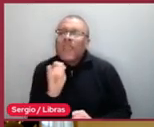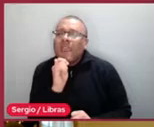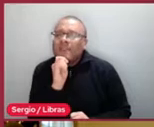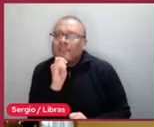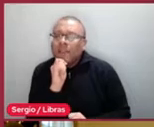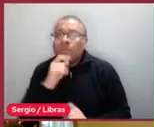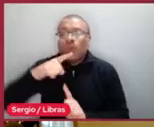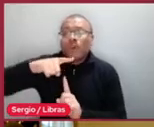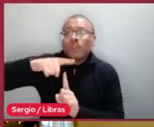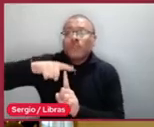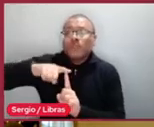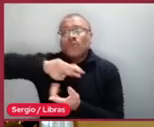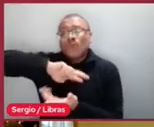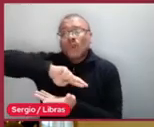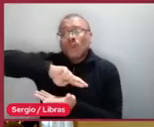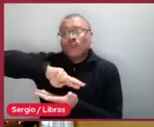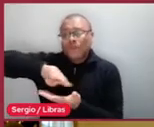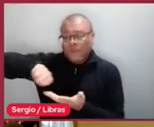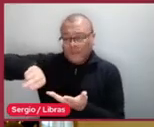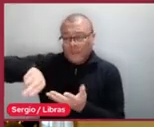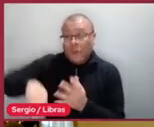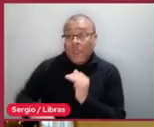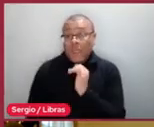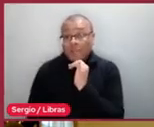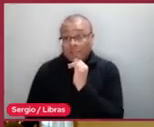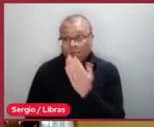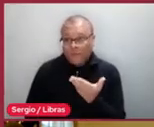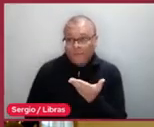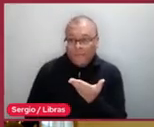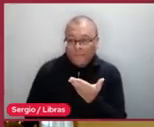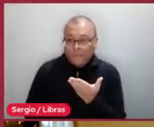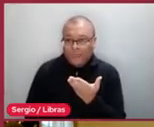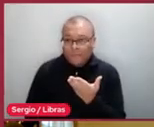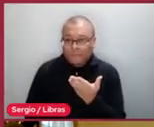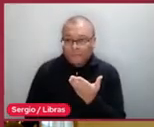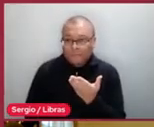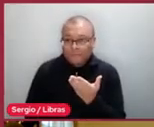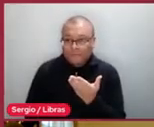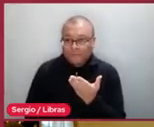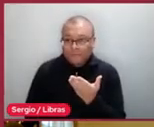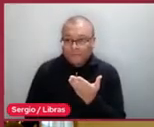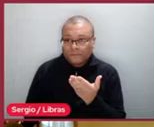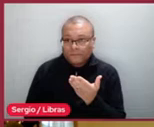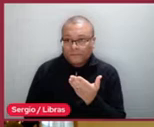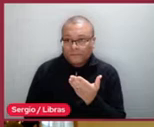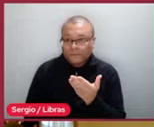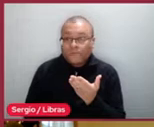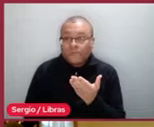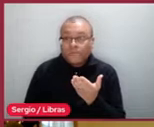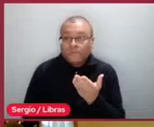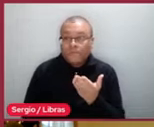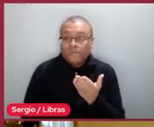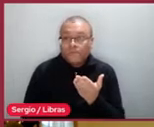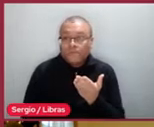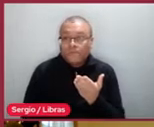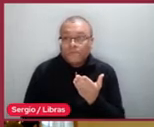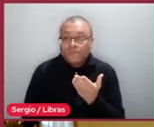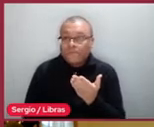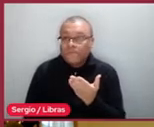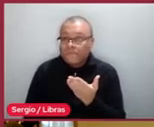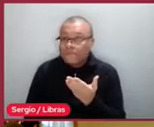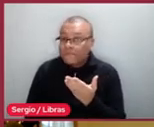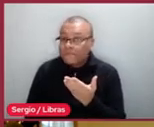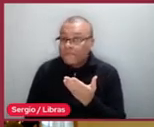types. So we could, for example, replace the values with a way